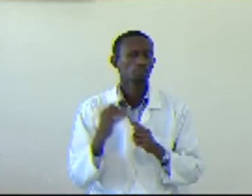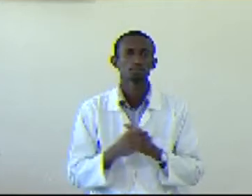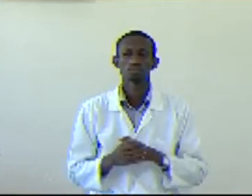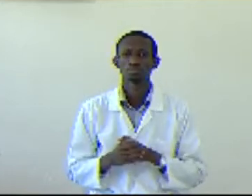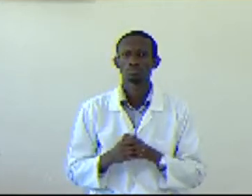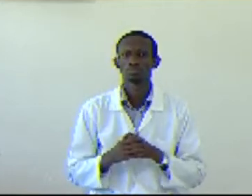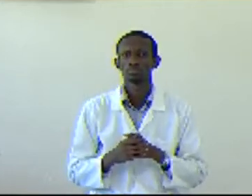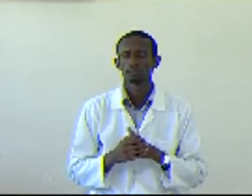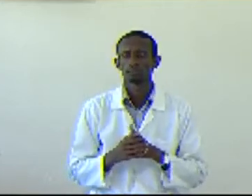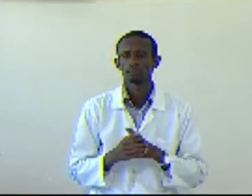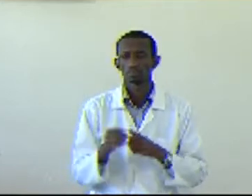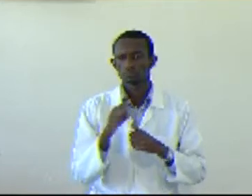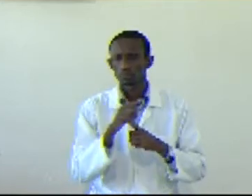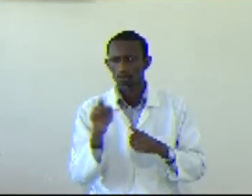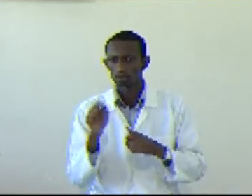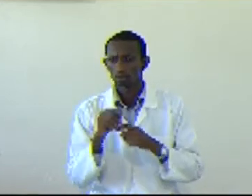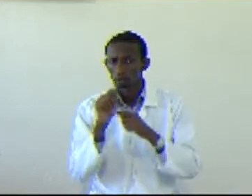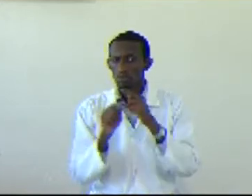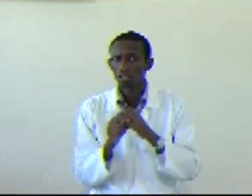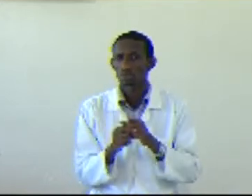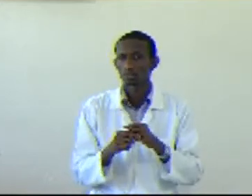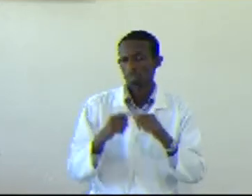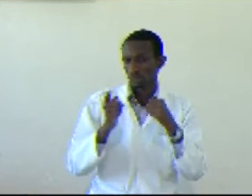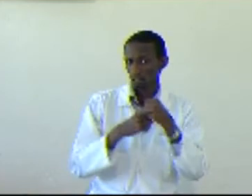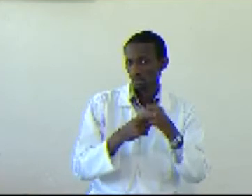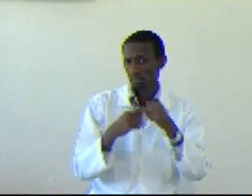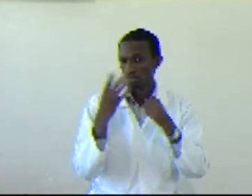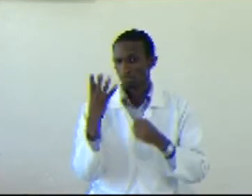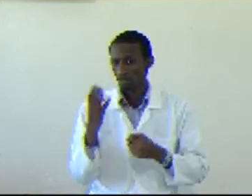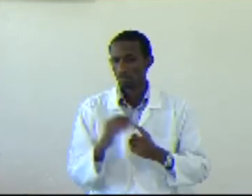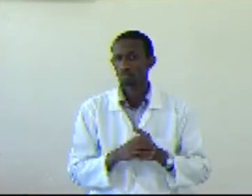76.3 over divided by